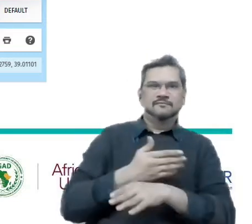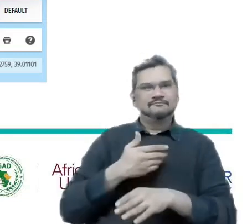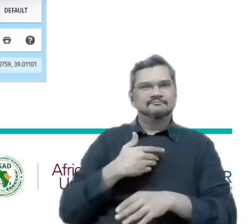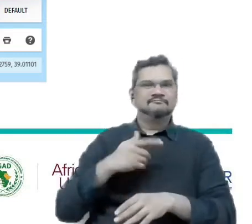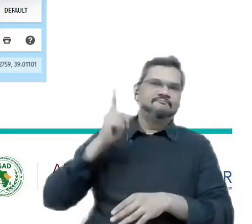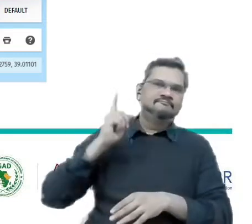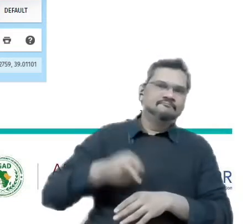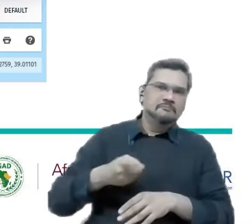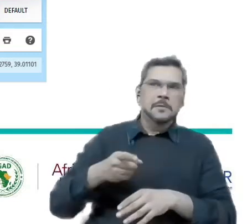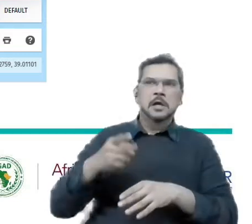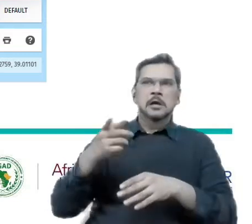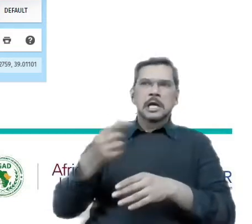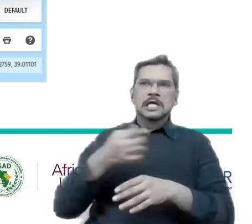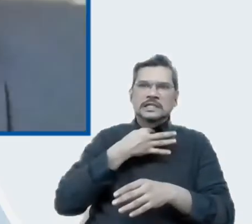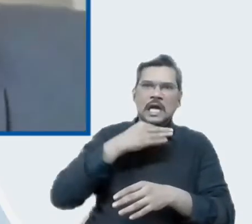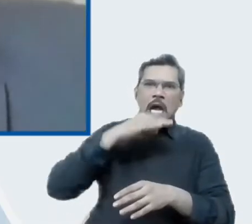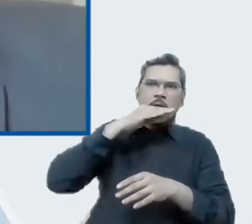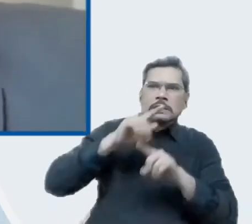and I hand over to you.